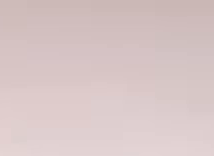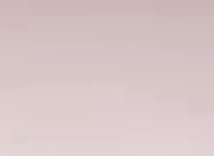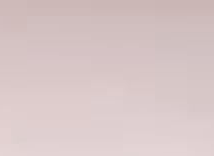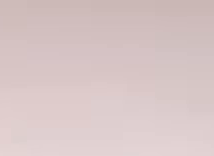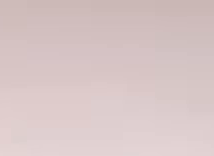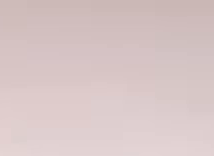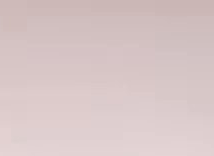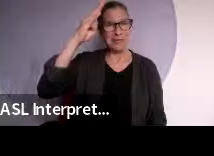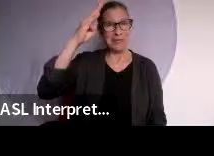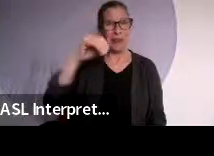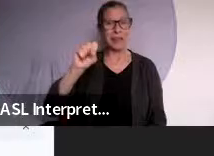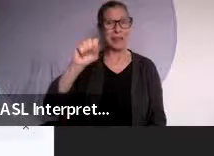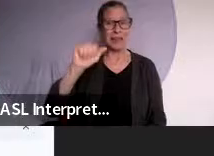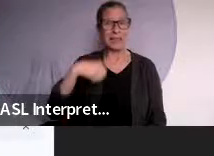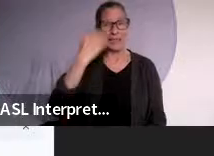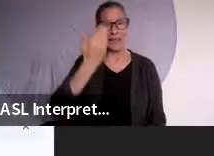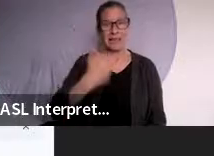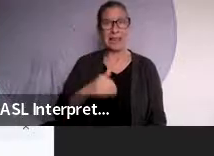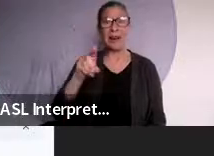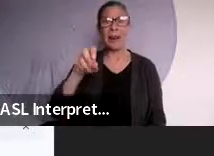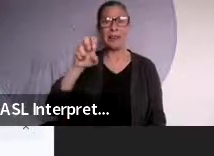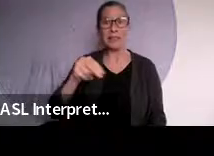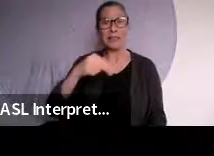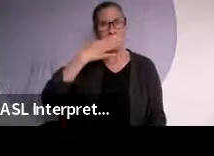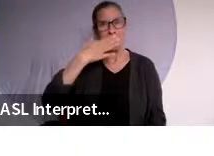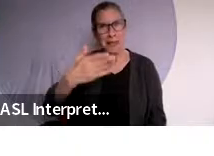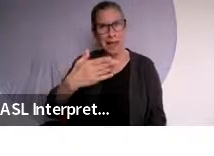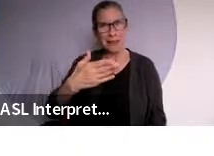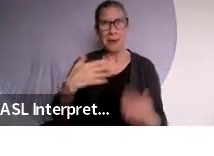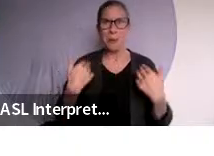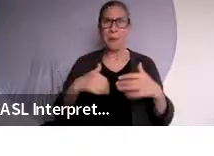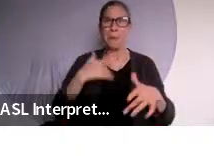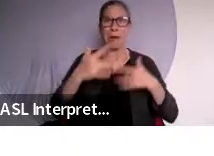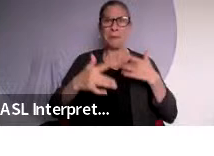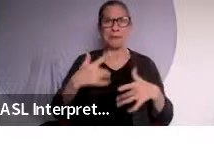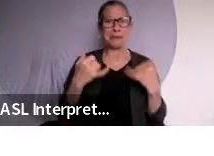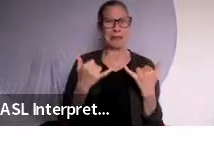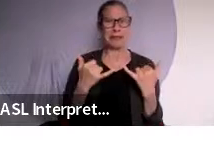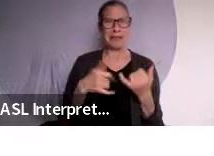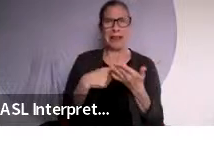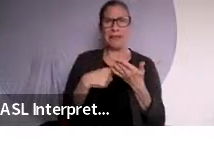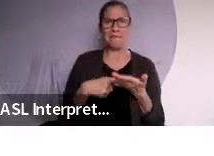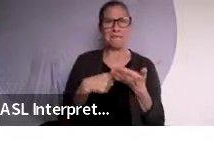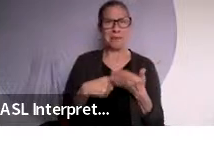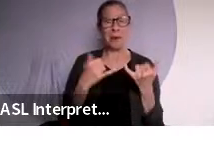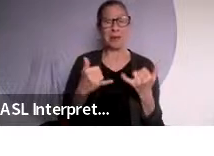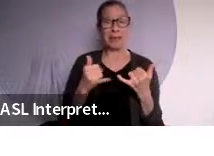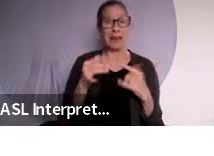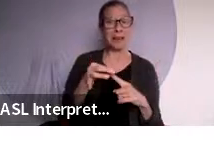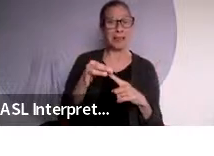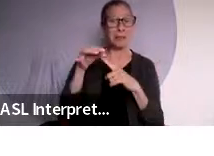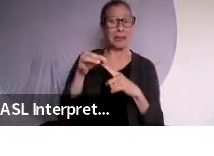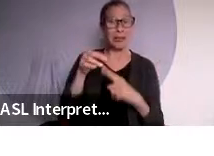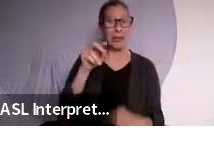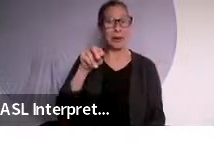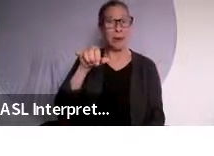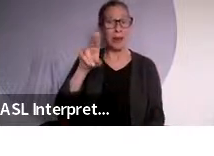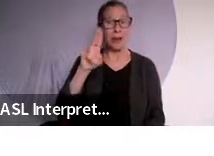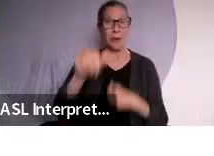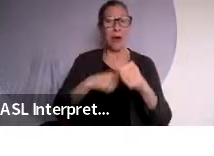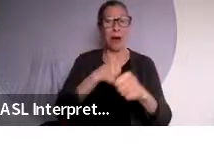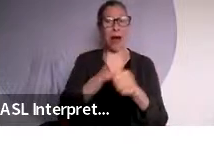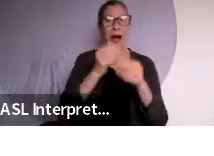Hello, everyone. Issa here. Dylan, thank you so much. I'm really excited to be here talking to you all today, especially as an NYU alum